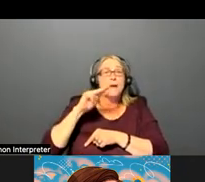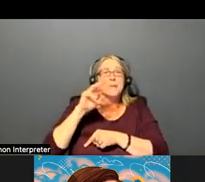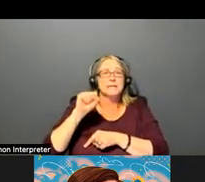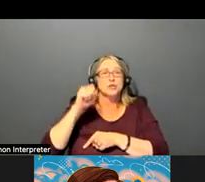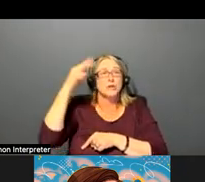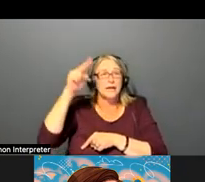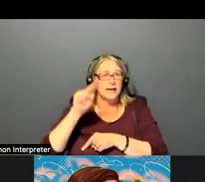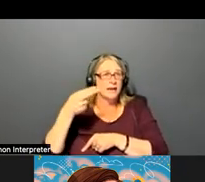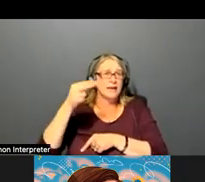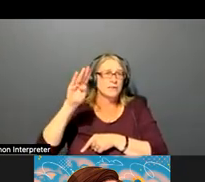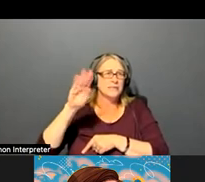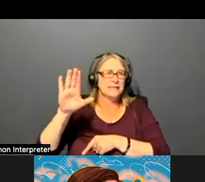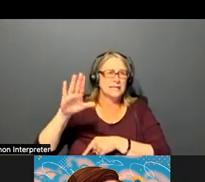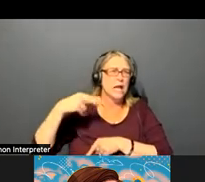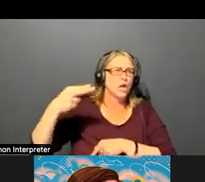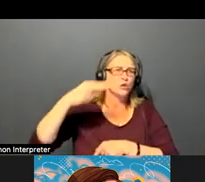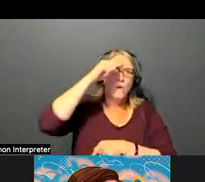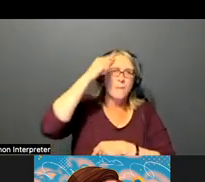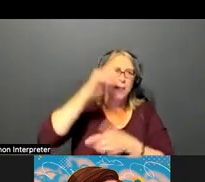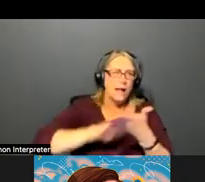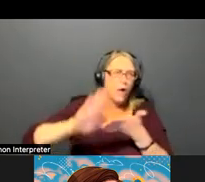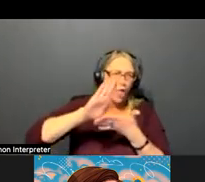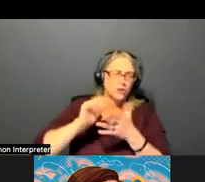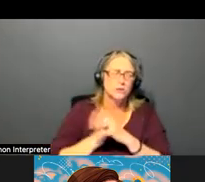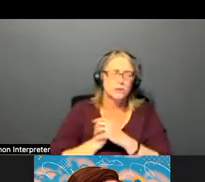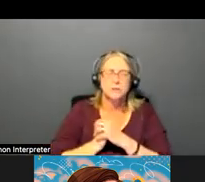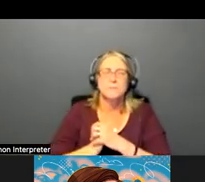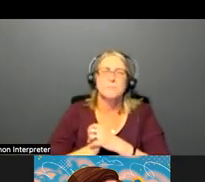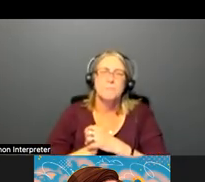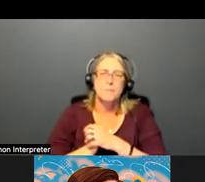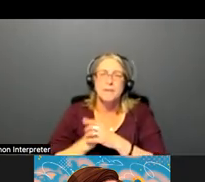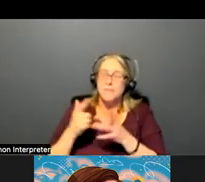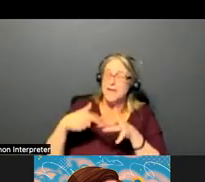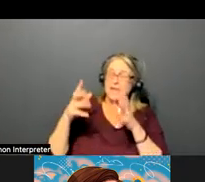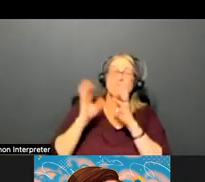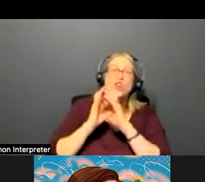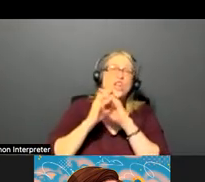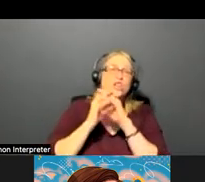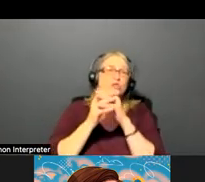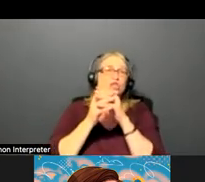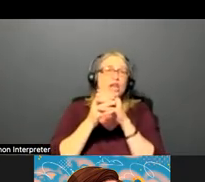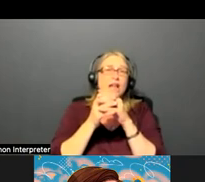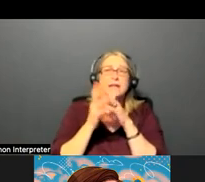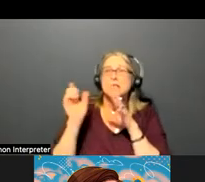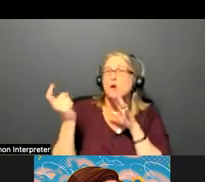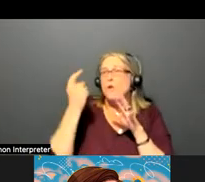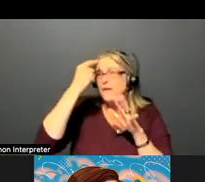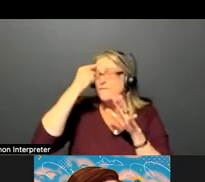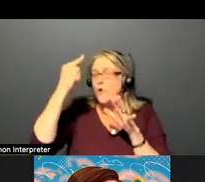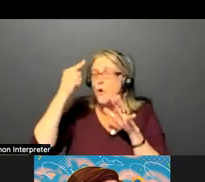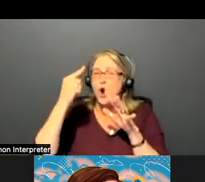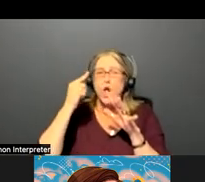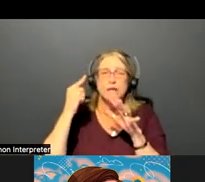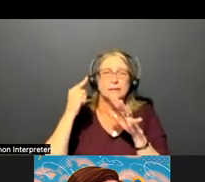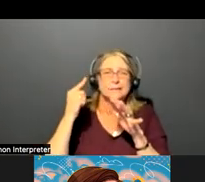came out of there not realizing that we think intersectionality is just, or diversity and equity is just